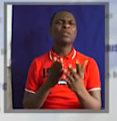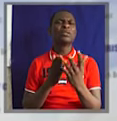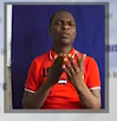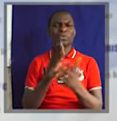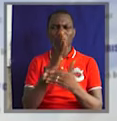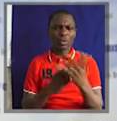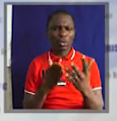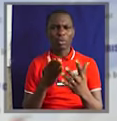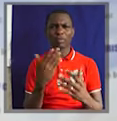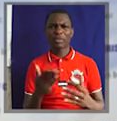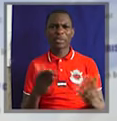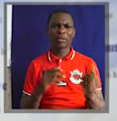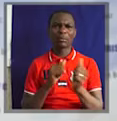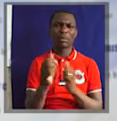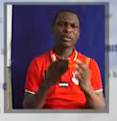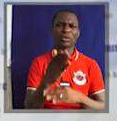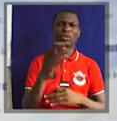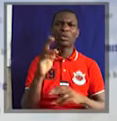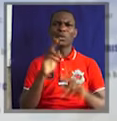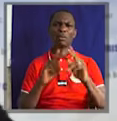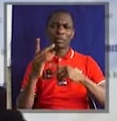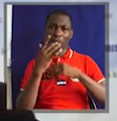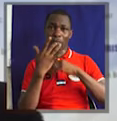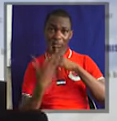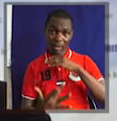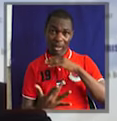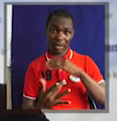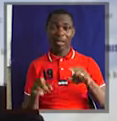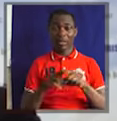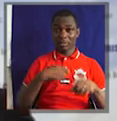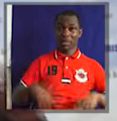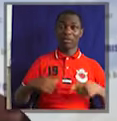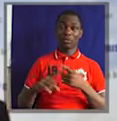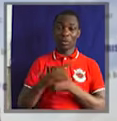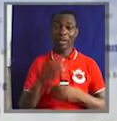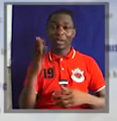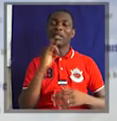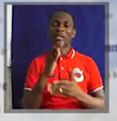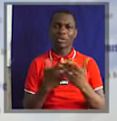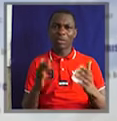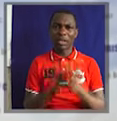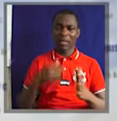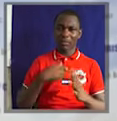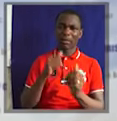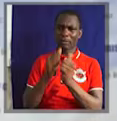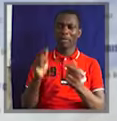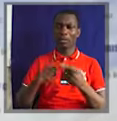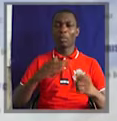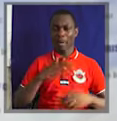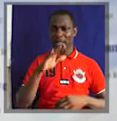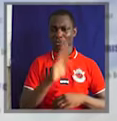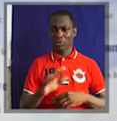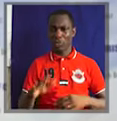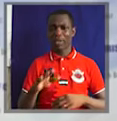it through a nipa emoja. And the subject metas and nano. You will be a honor more, make me a passing on to